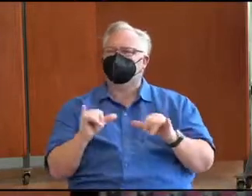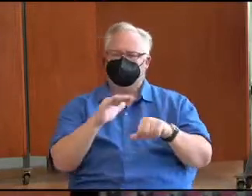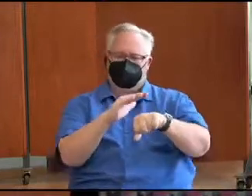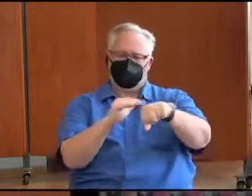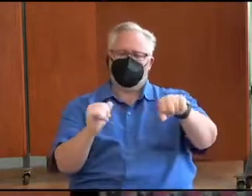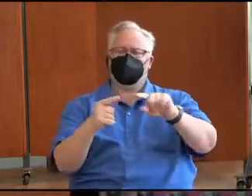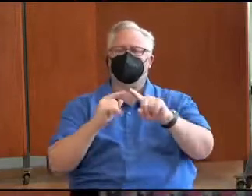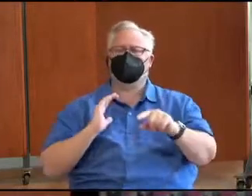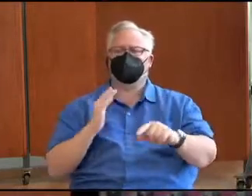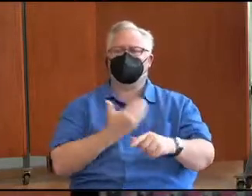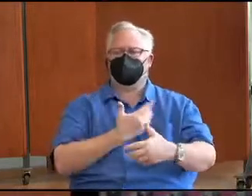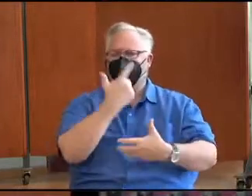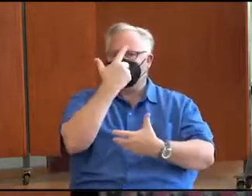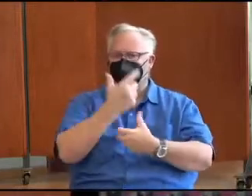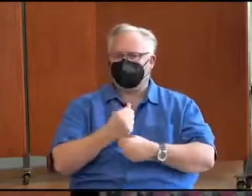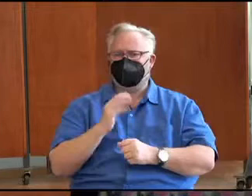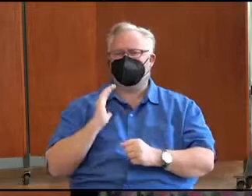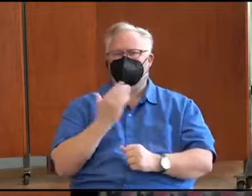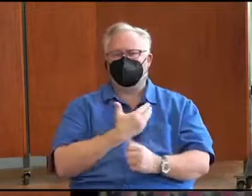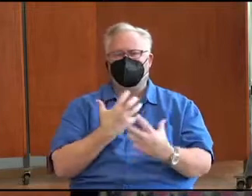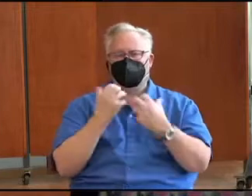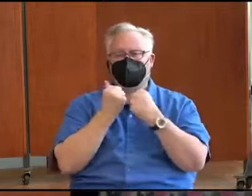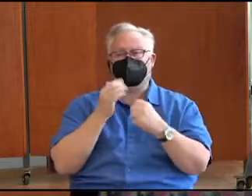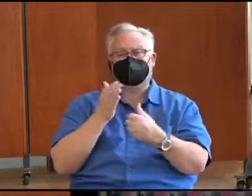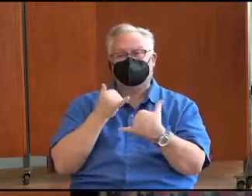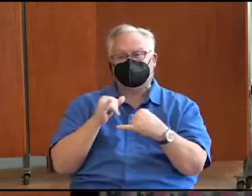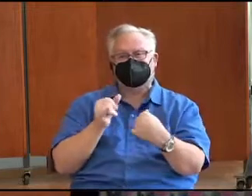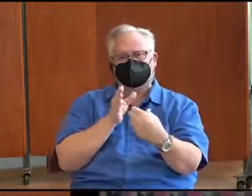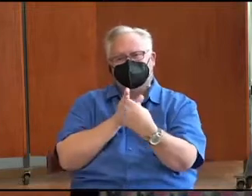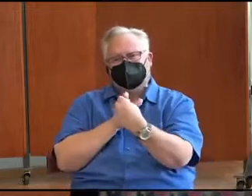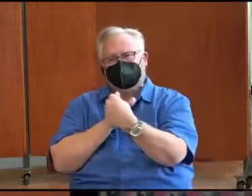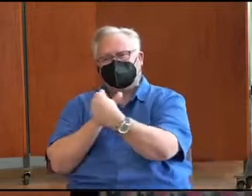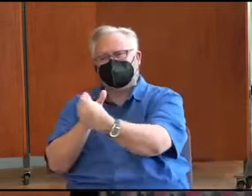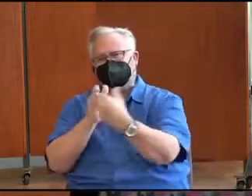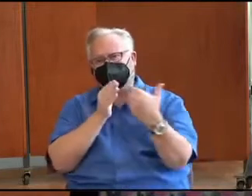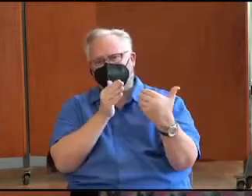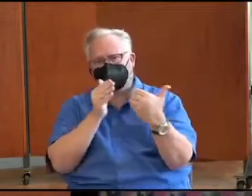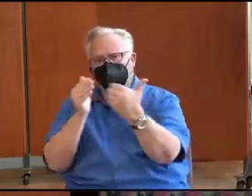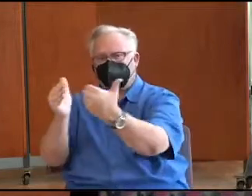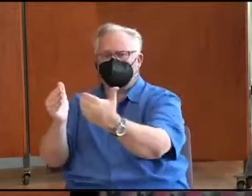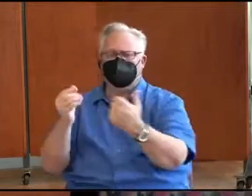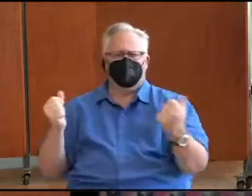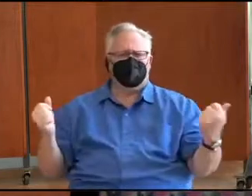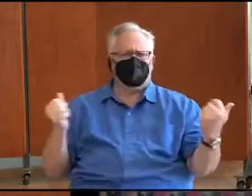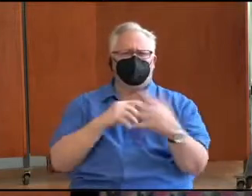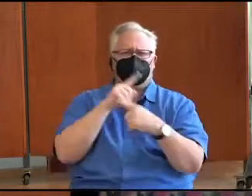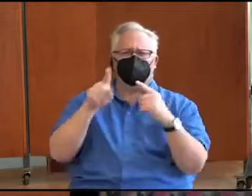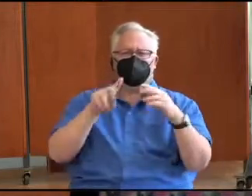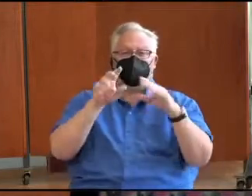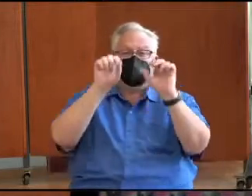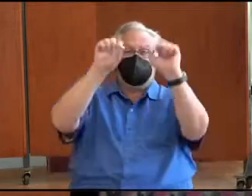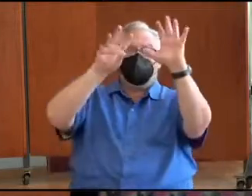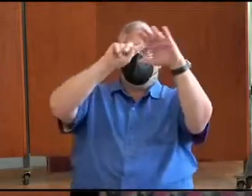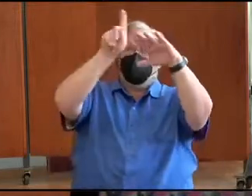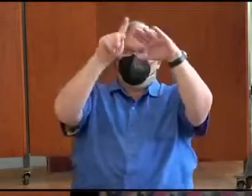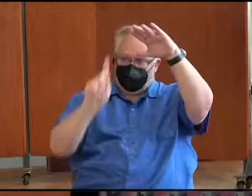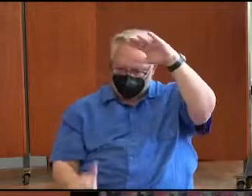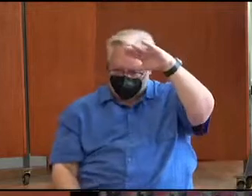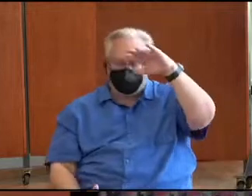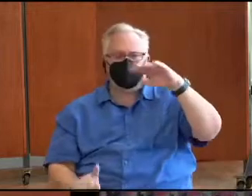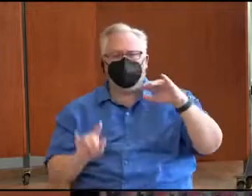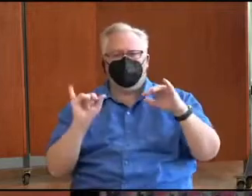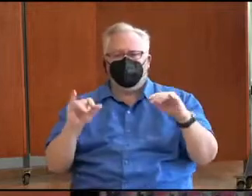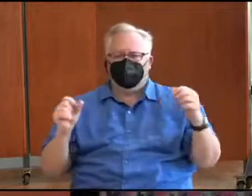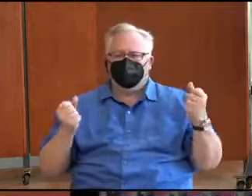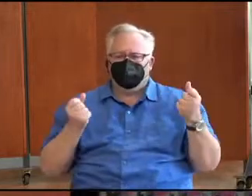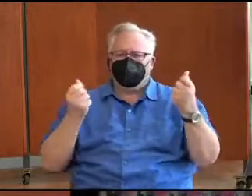values. These draw us forward still. And it's that fear of free fall that keeps us from